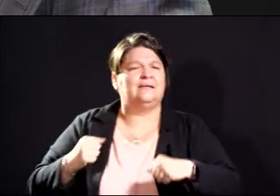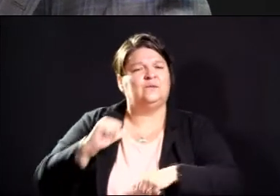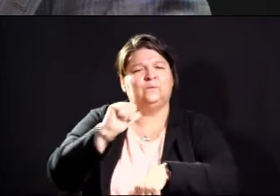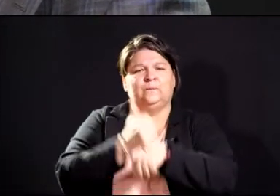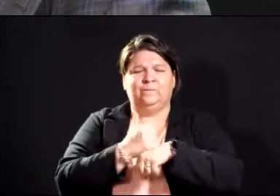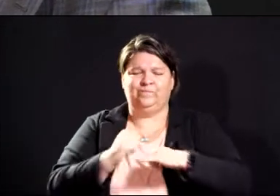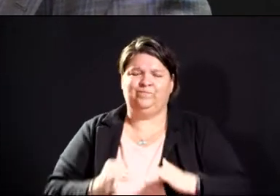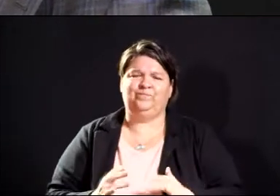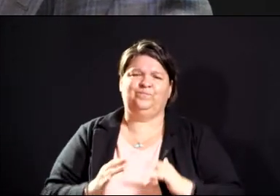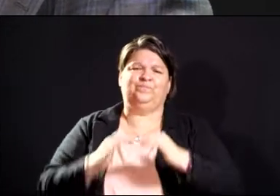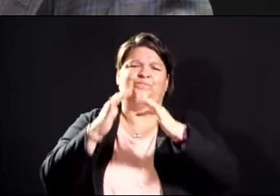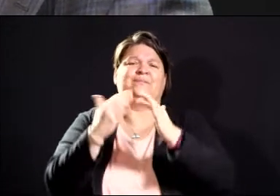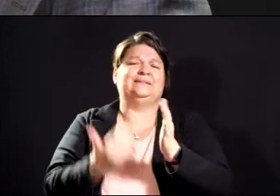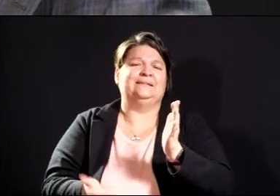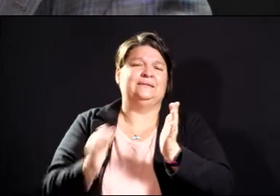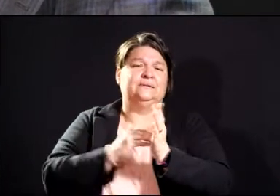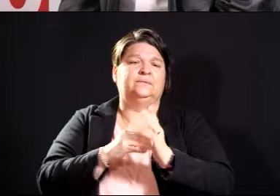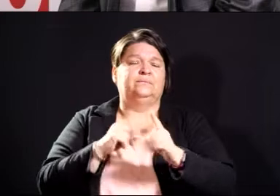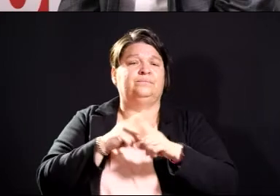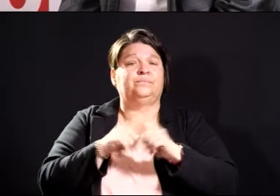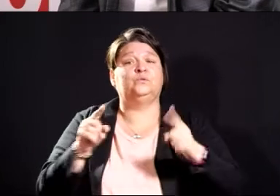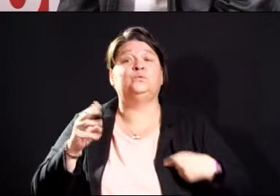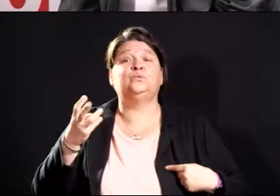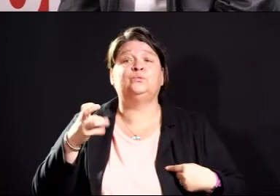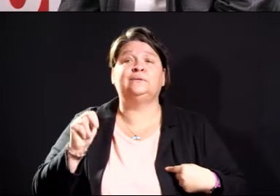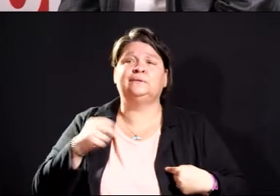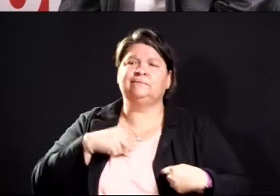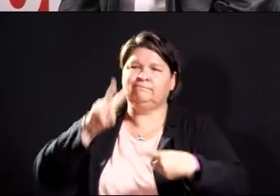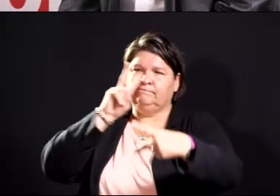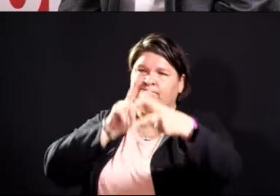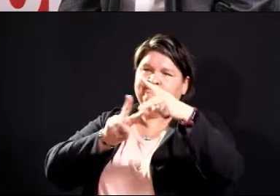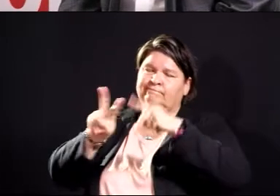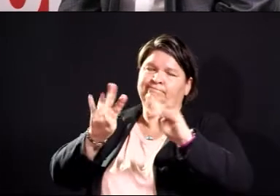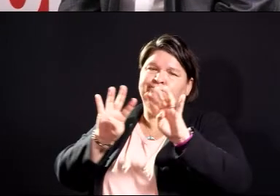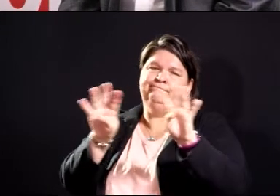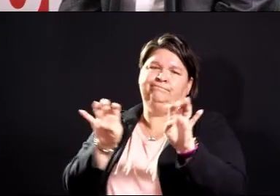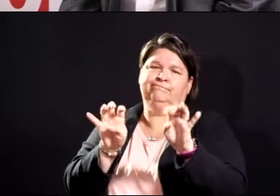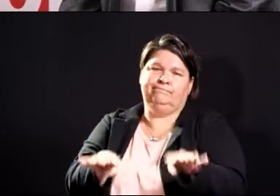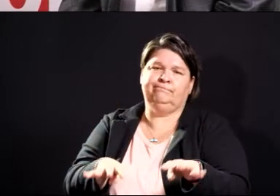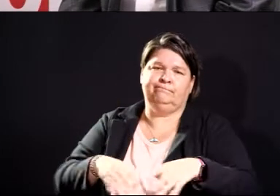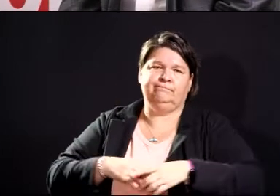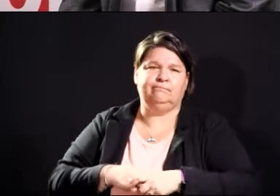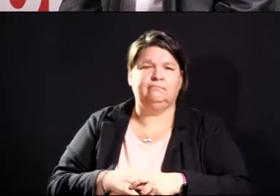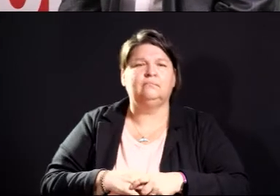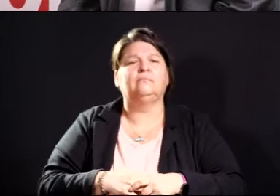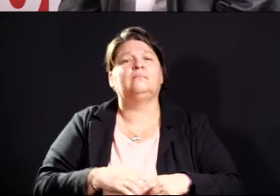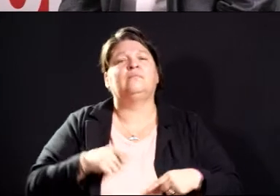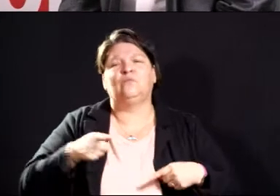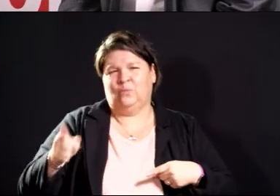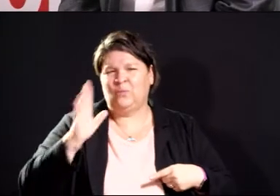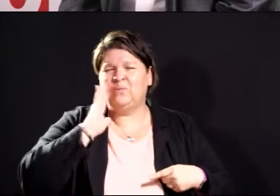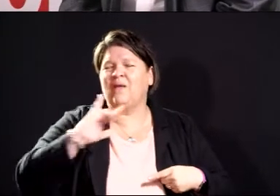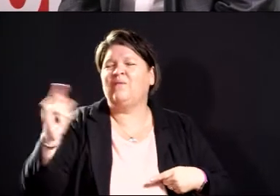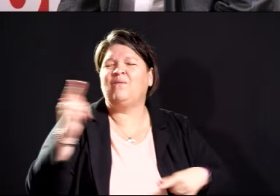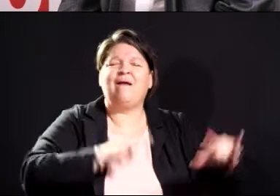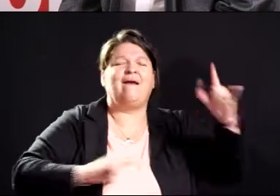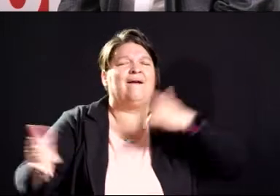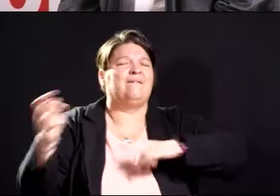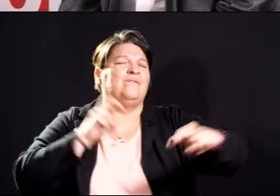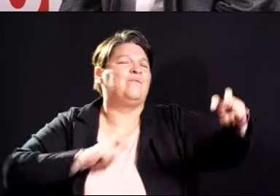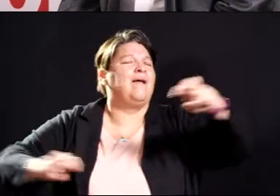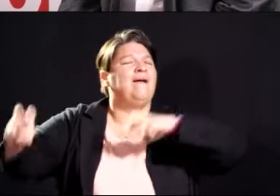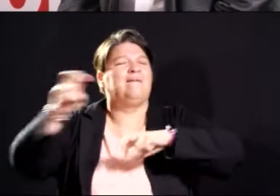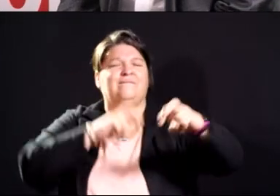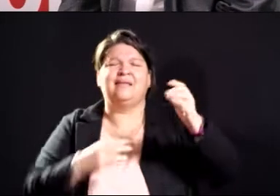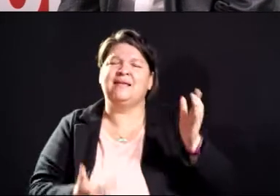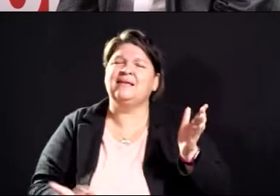it. And we want DFW Airport to be a leader in that. And it will come back. We live in a global world, and so many of us. You right. have children who don't live